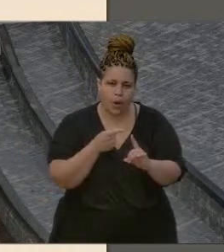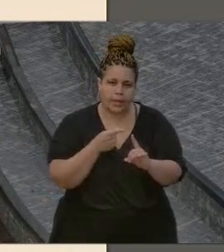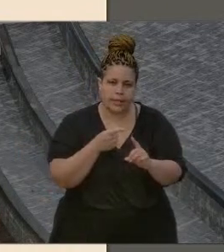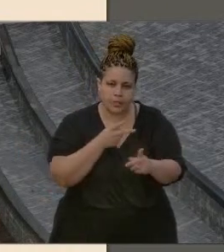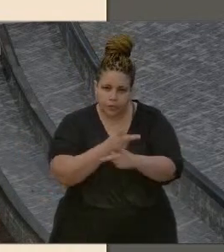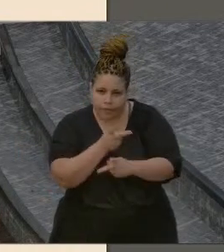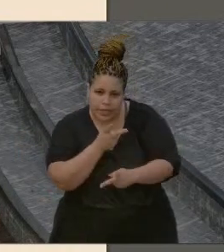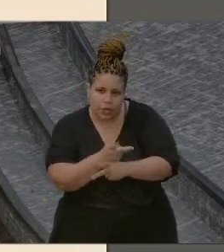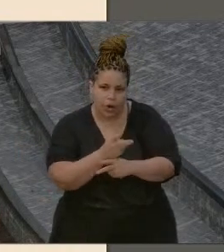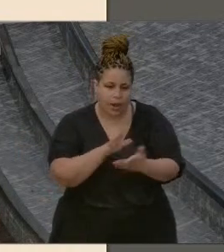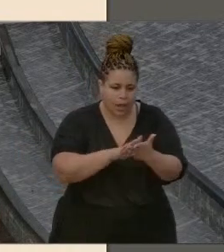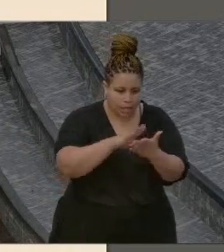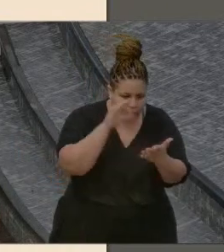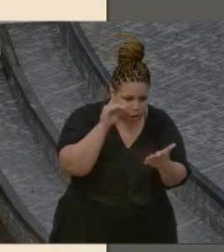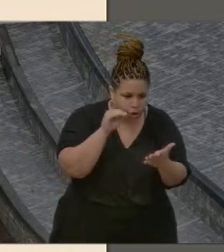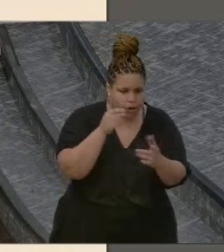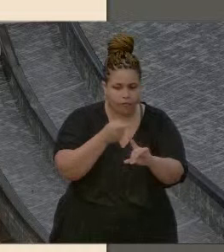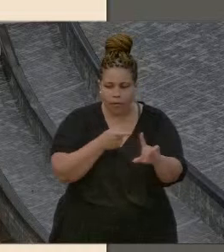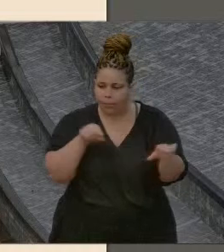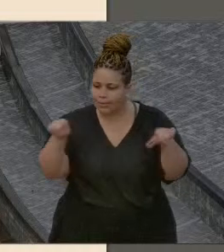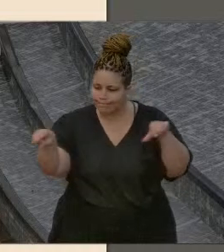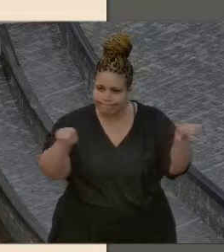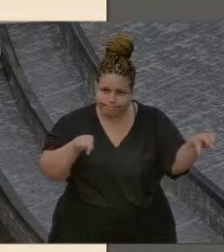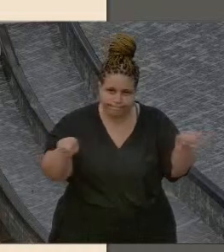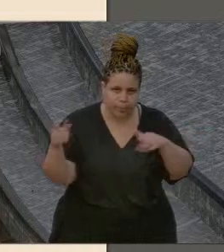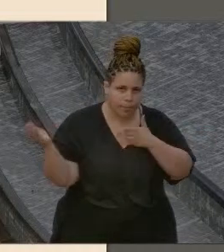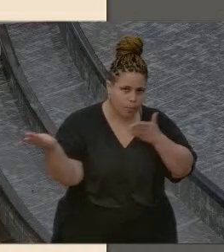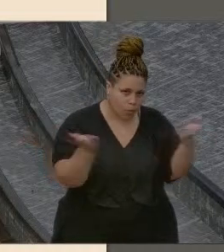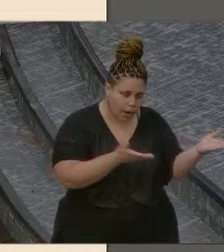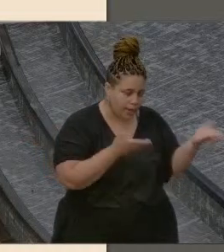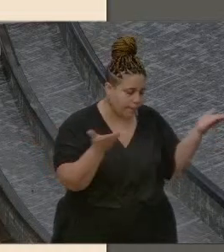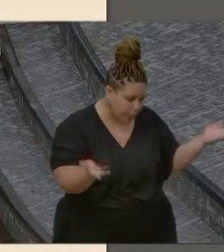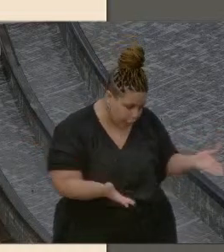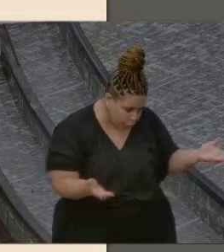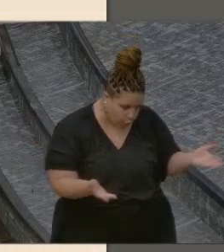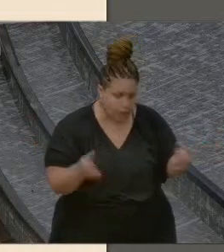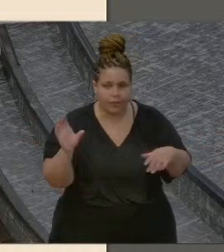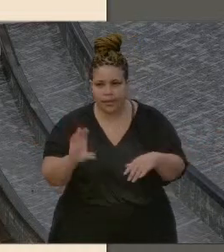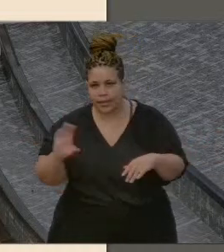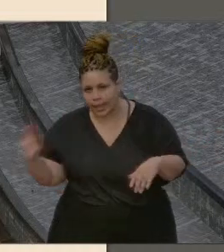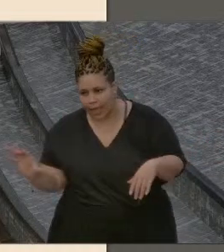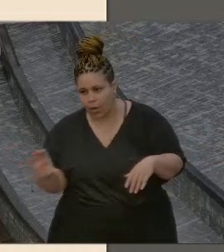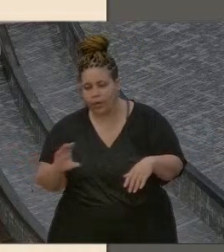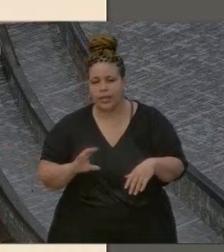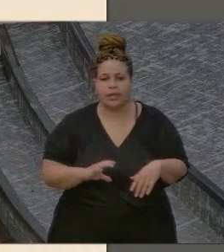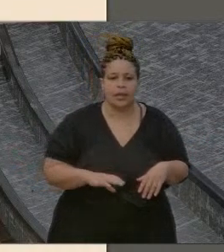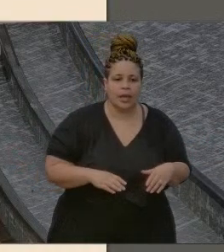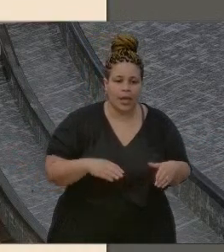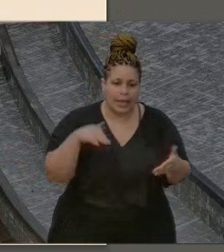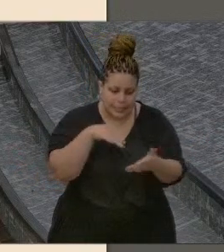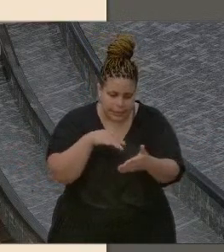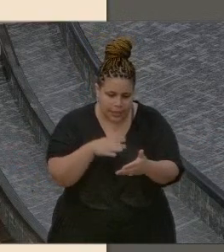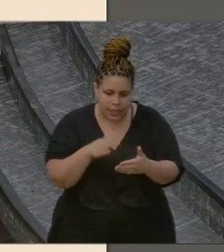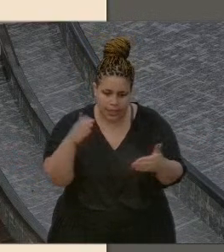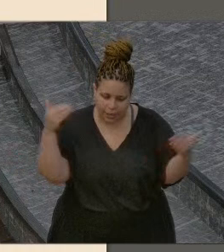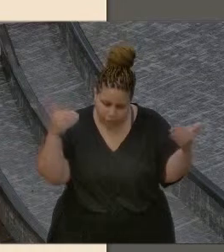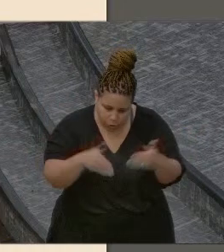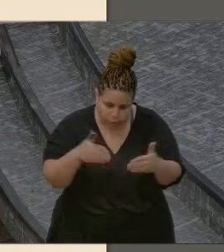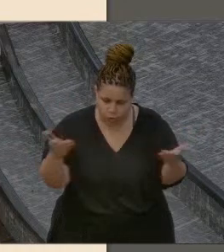ultimately bring them here and invest in these programs in Clark County.